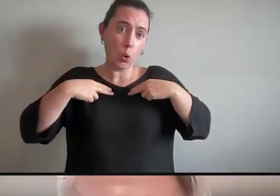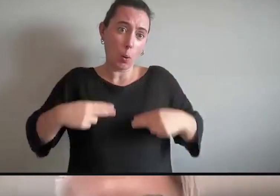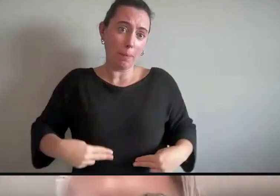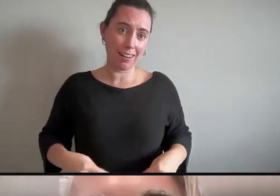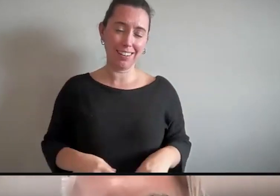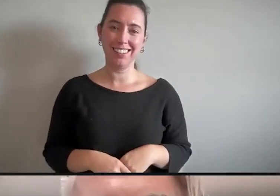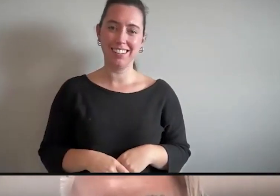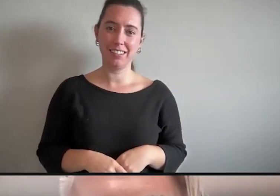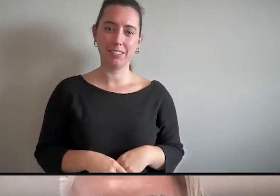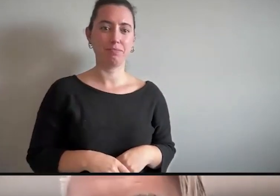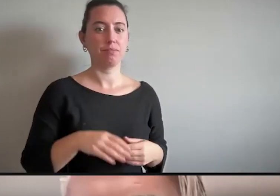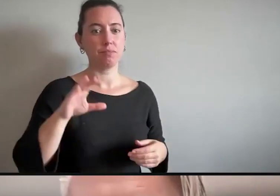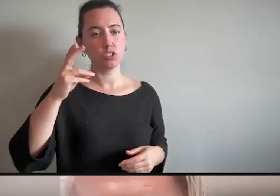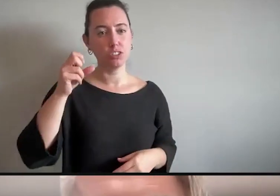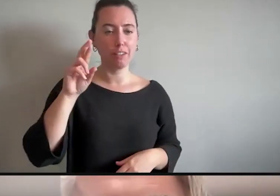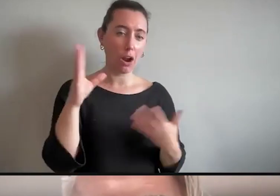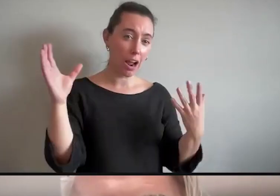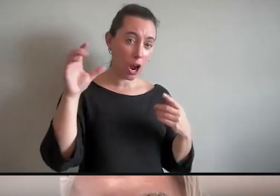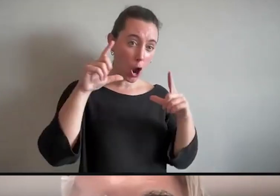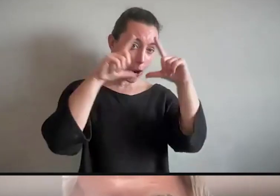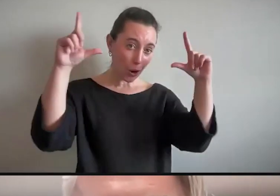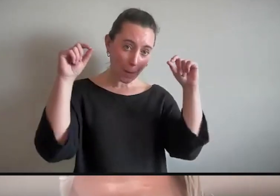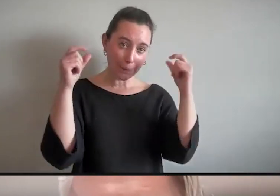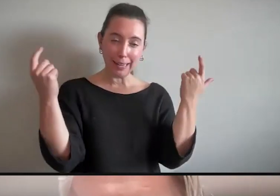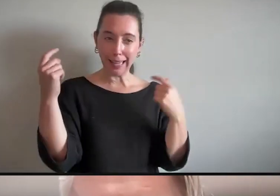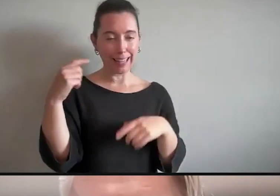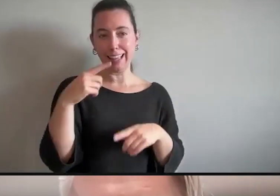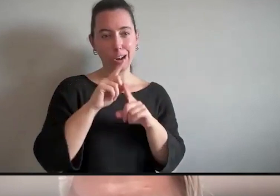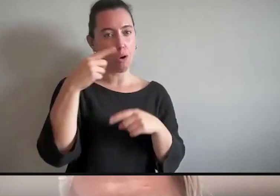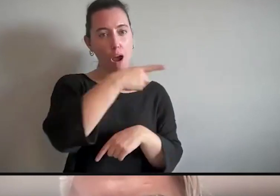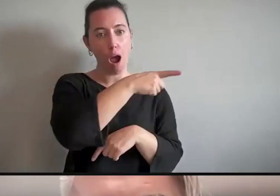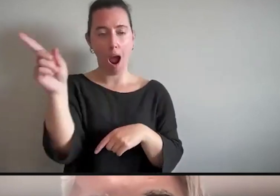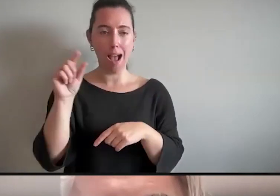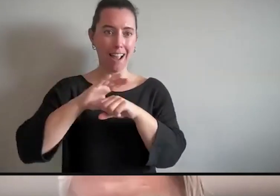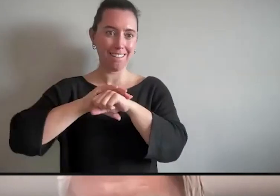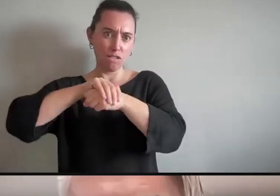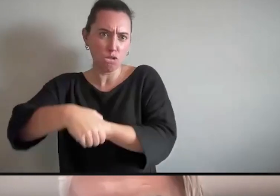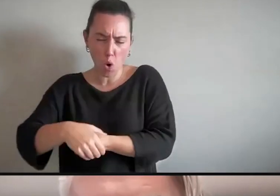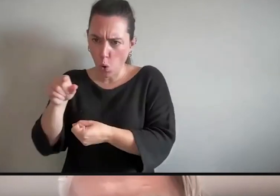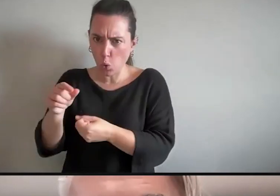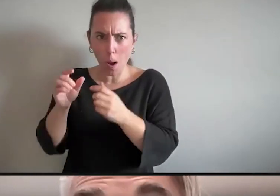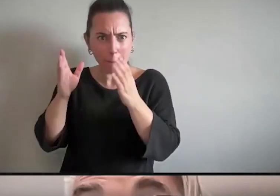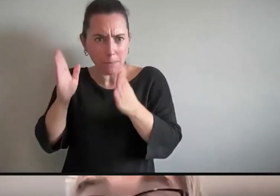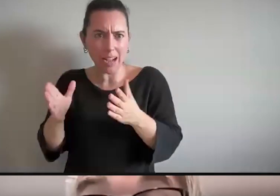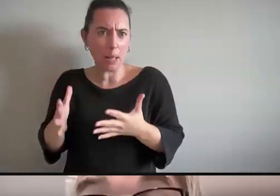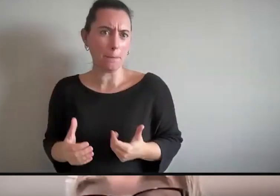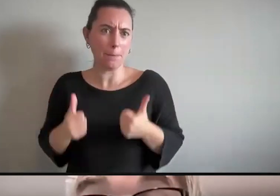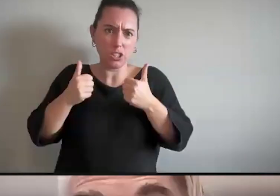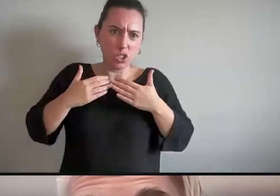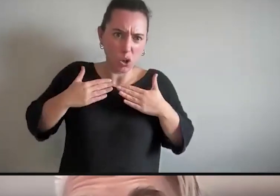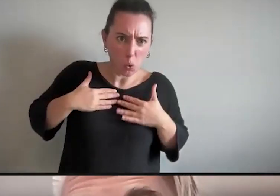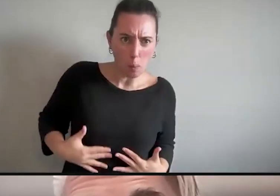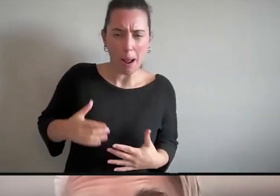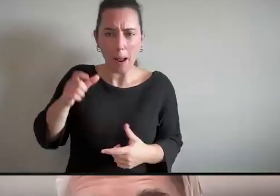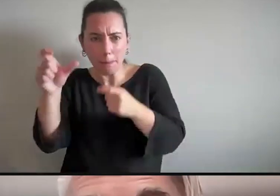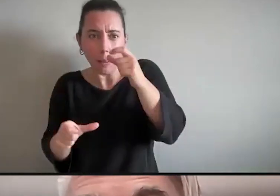to any company to make us better humans or to make or to force us to make the documents accessible. Awareness really is